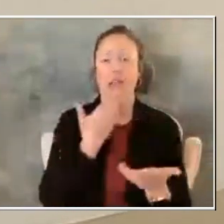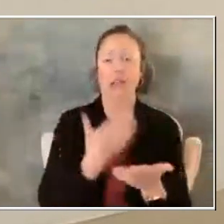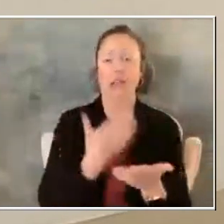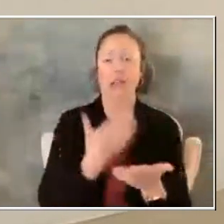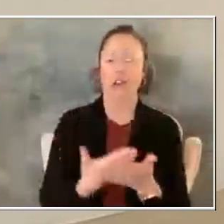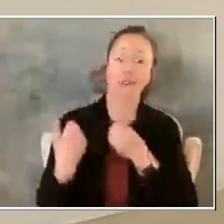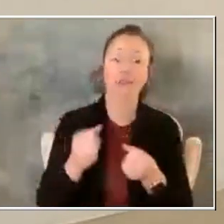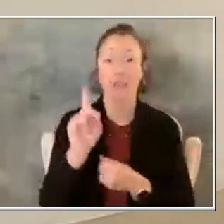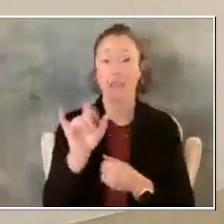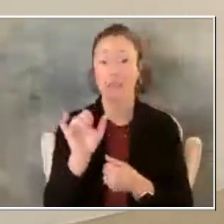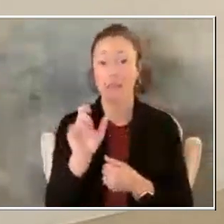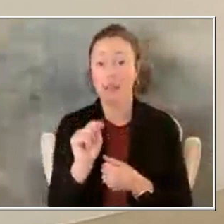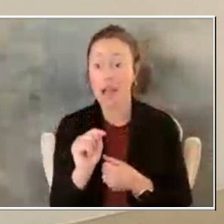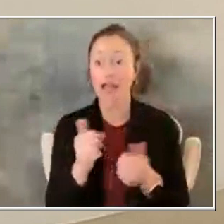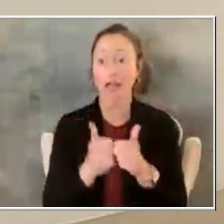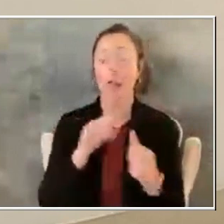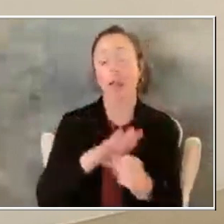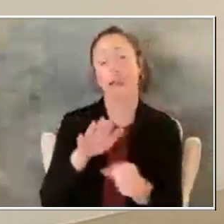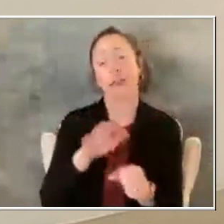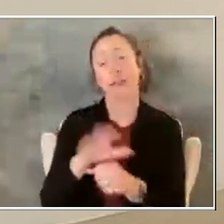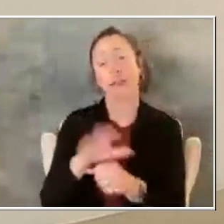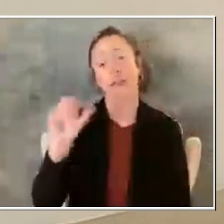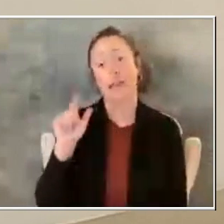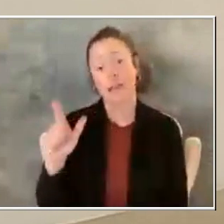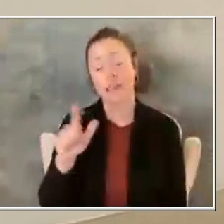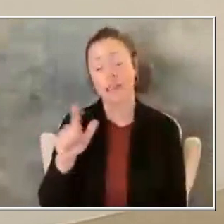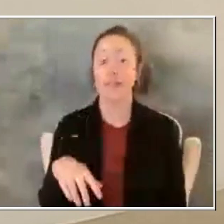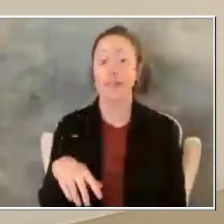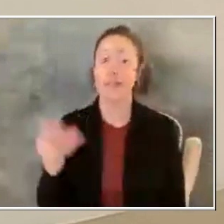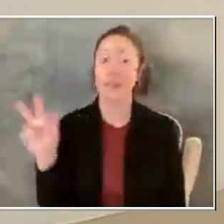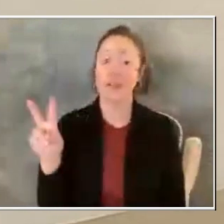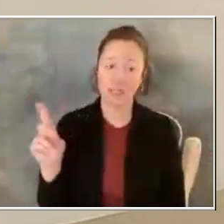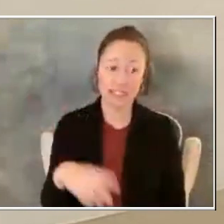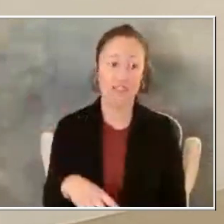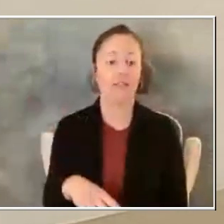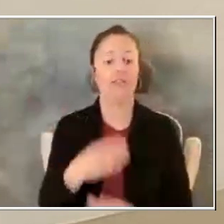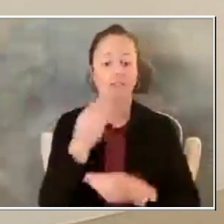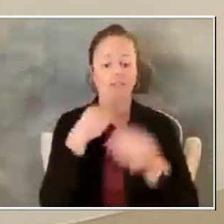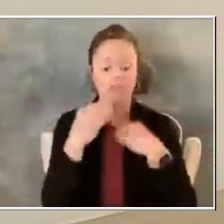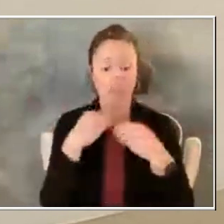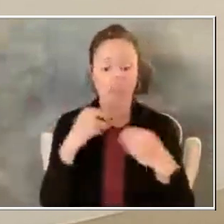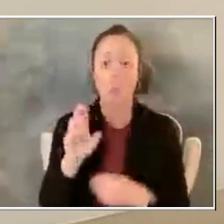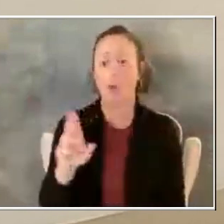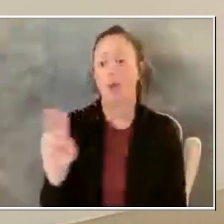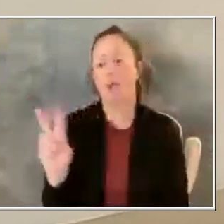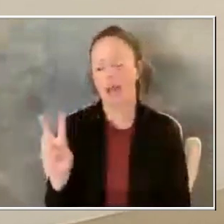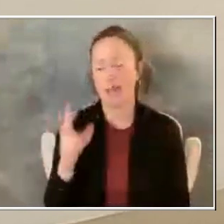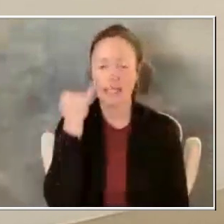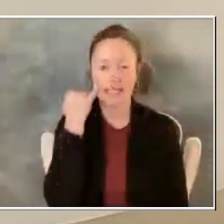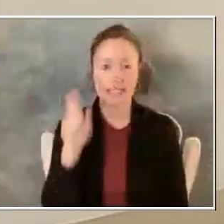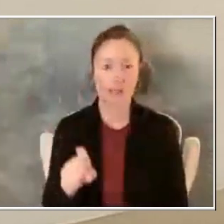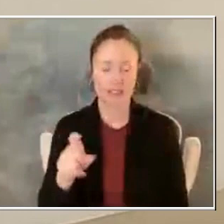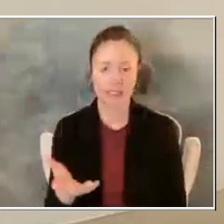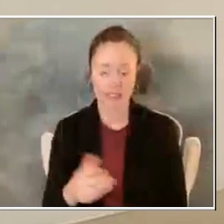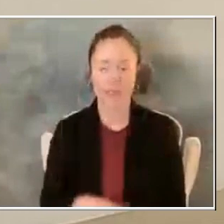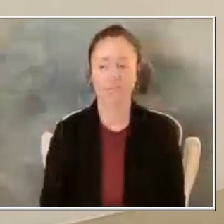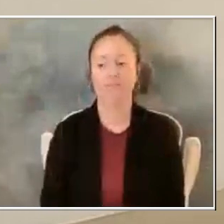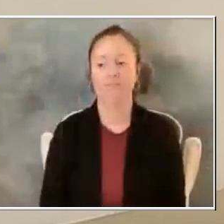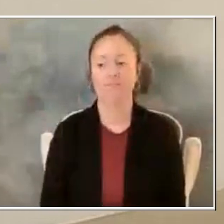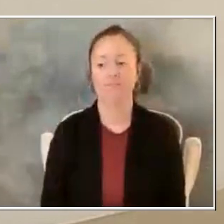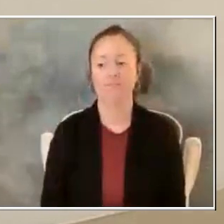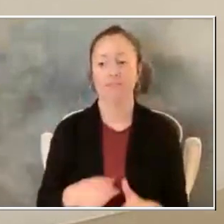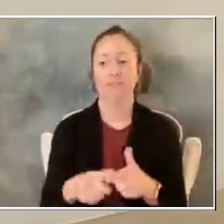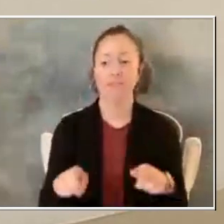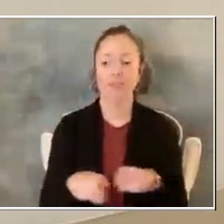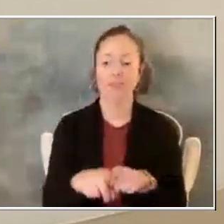diet, particularly with enough calcium and vitamin D, either through dietary sources or supplementation if needed. And then